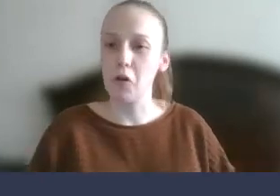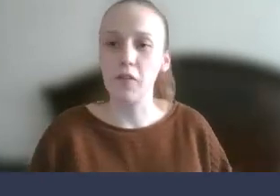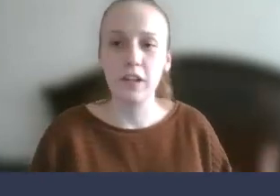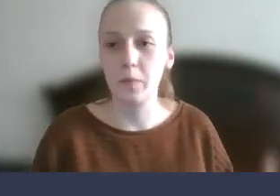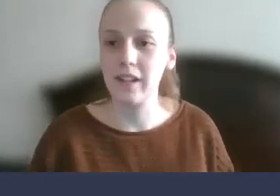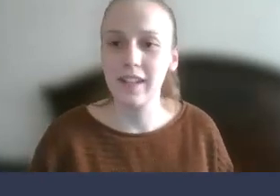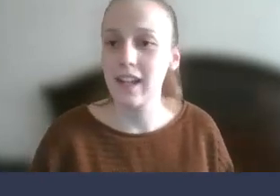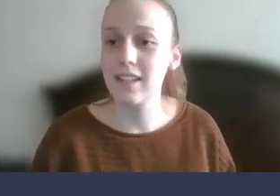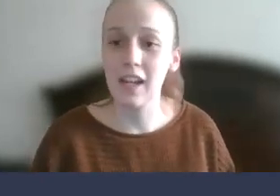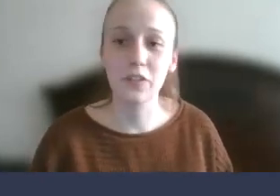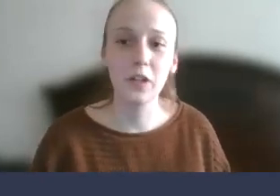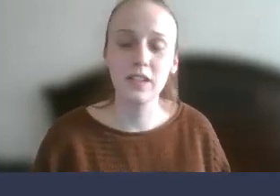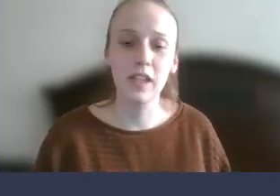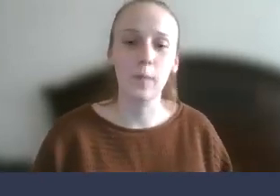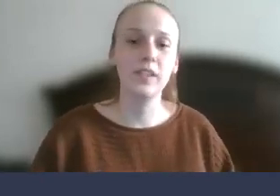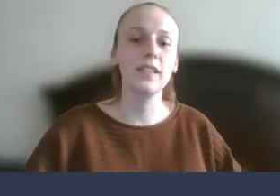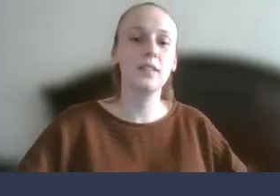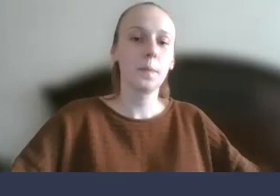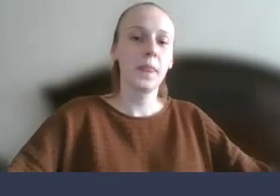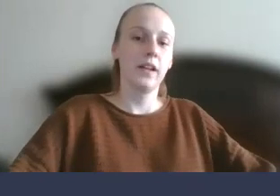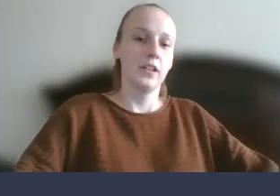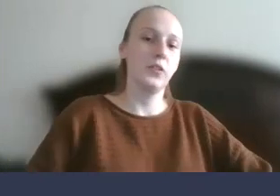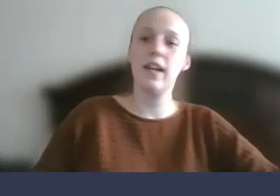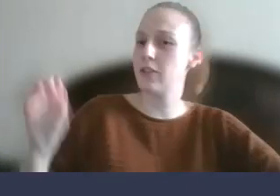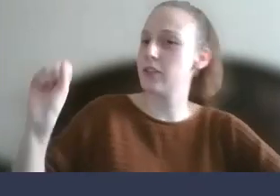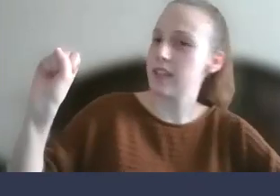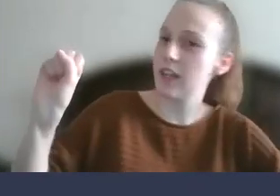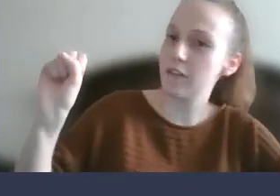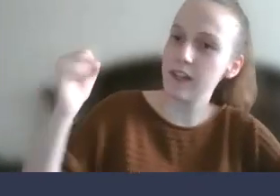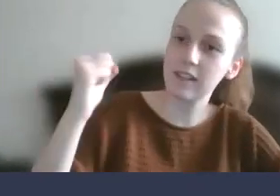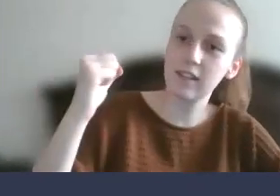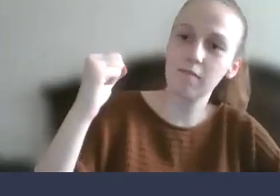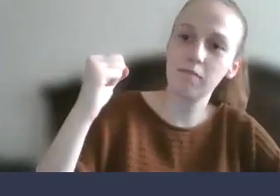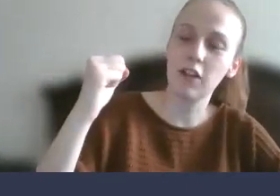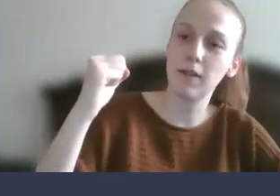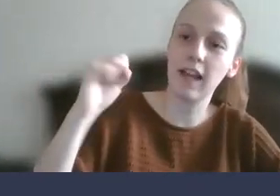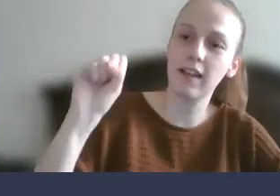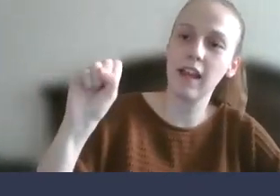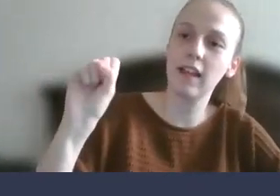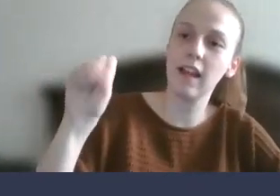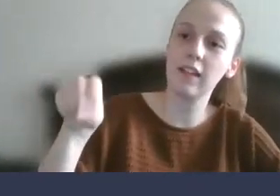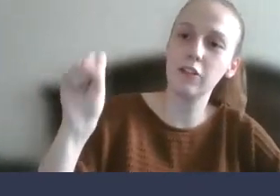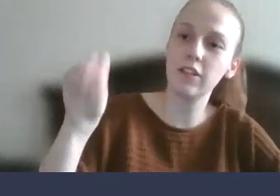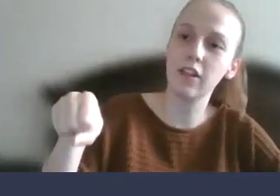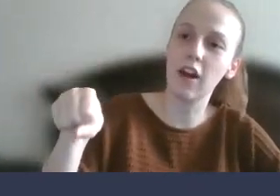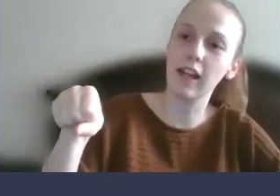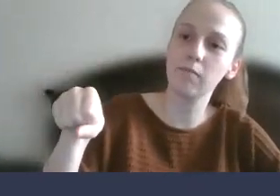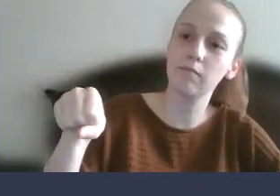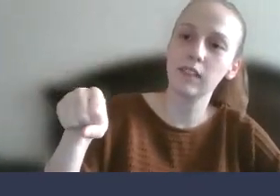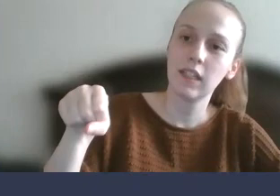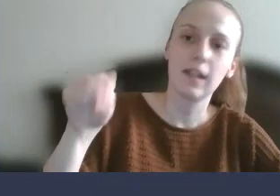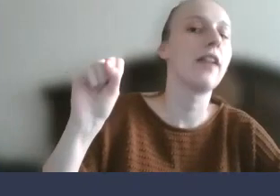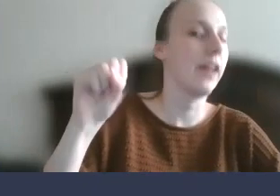but I'll go over it just because again, it's yes or no, it's the opposites. So yes, you'll just take your fist, dominant hand again, and you just nod